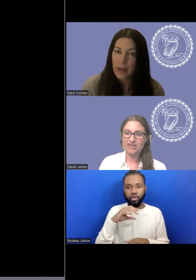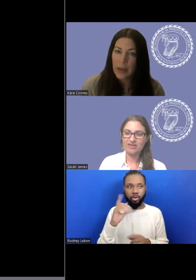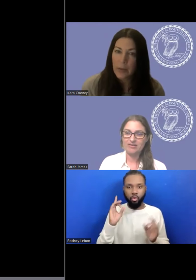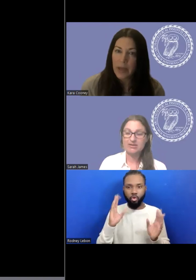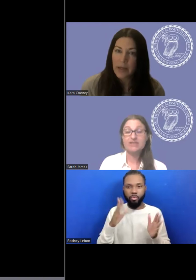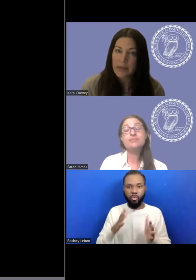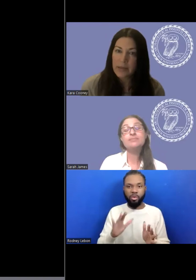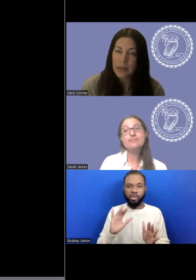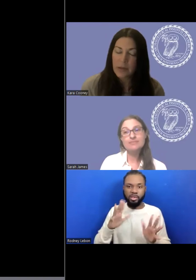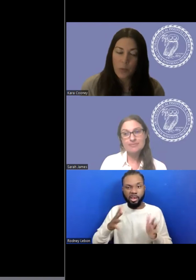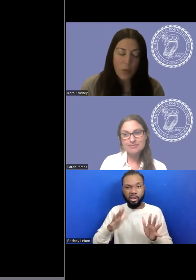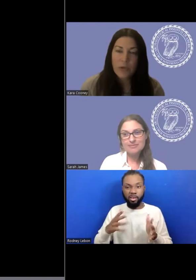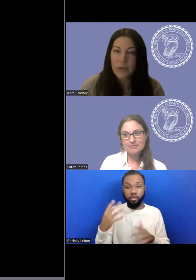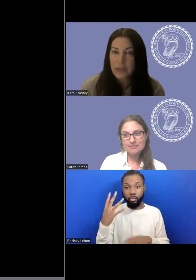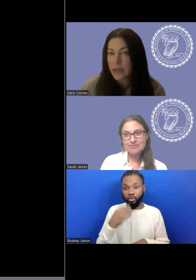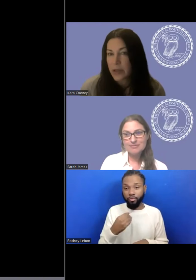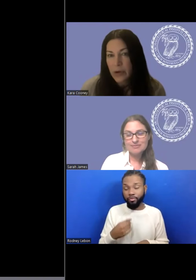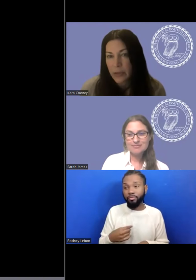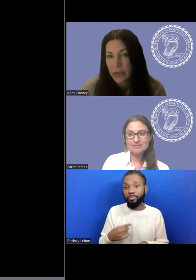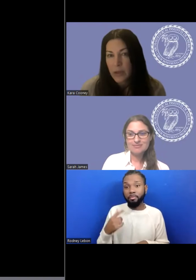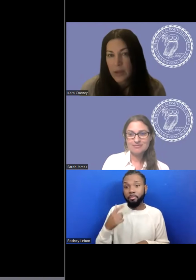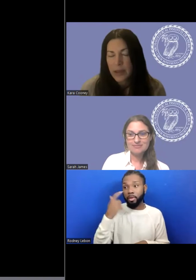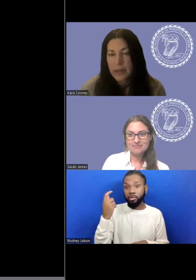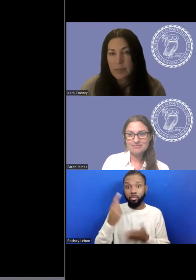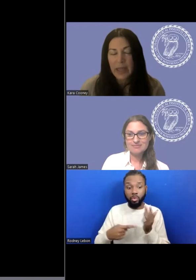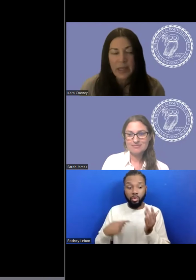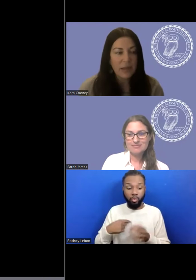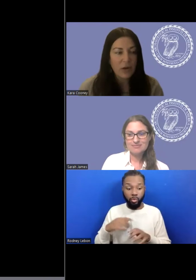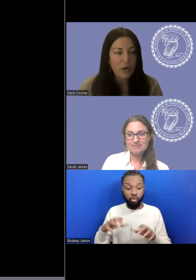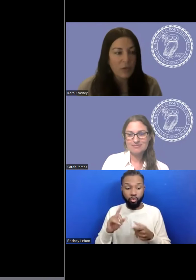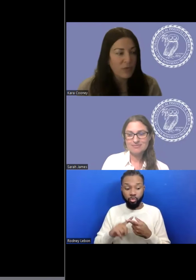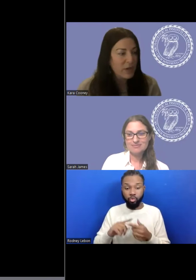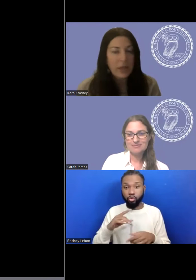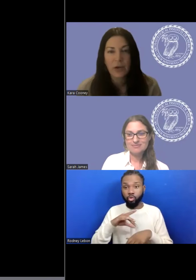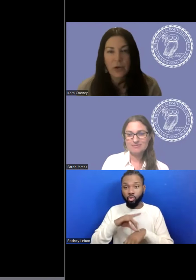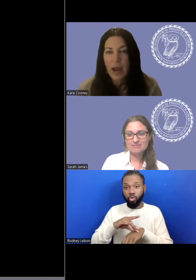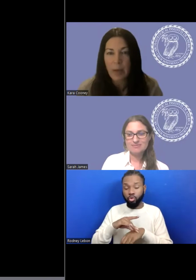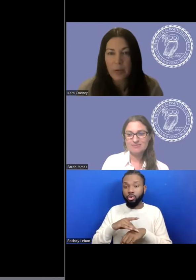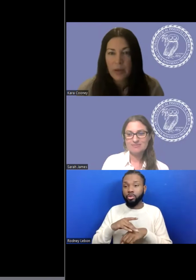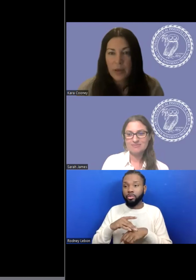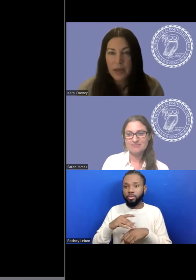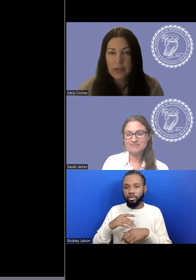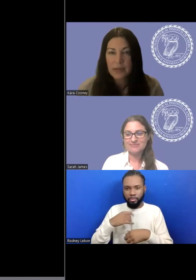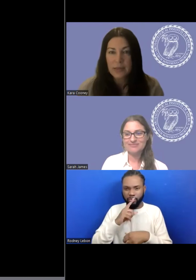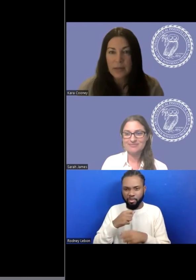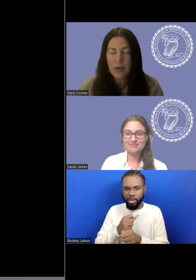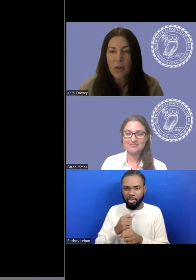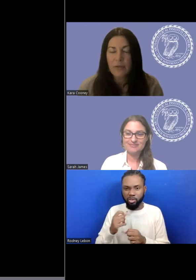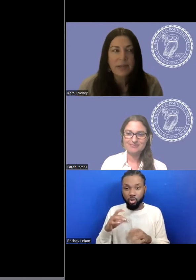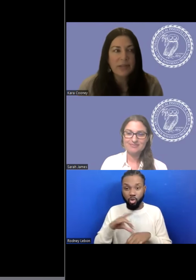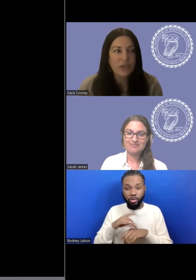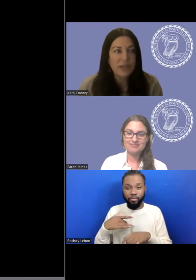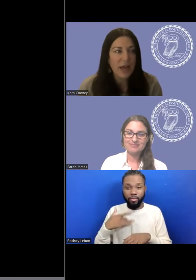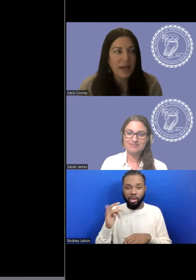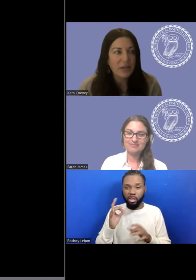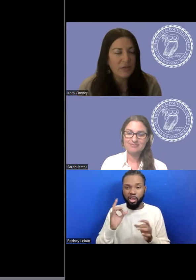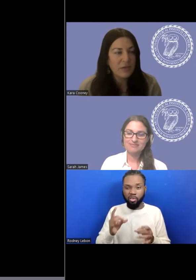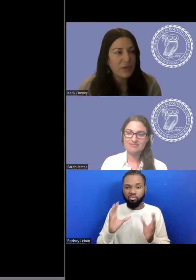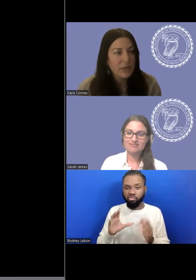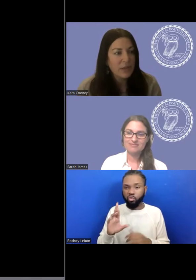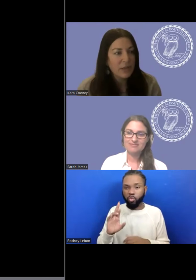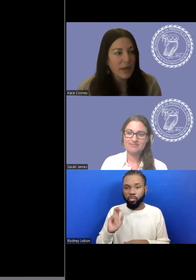thing, because what we're doing to the earth is making the earth feel like crap. It's all of us are just